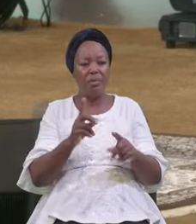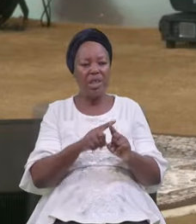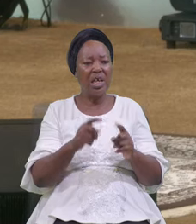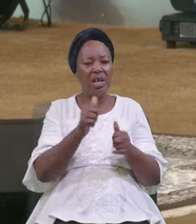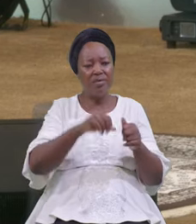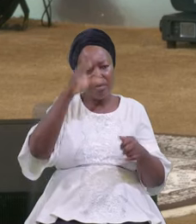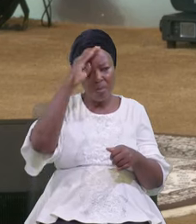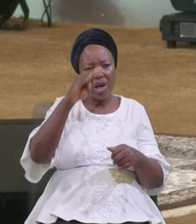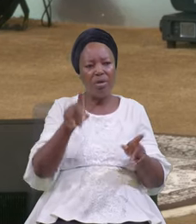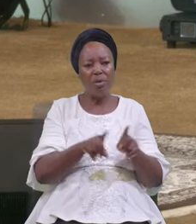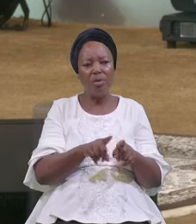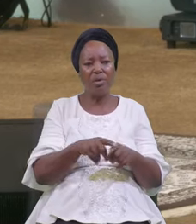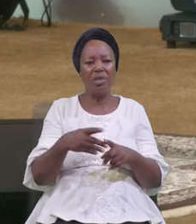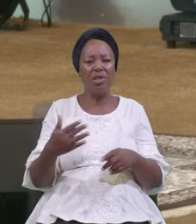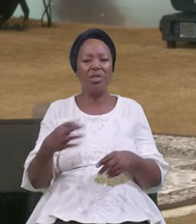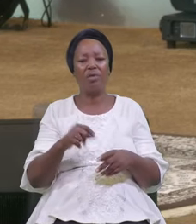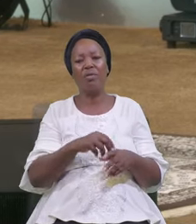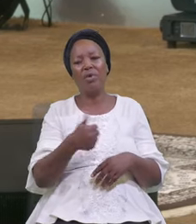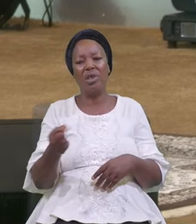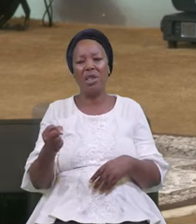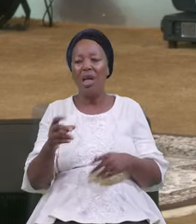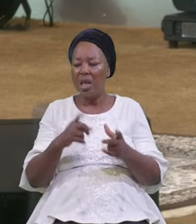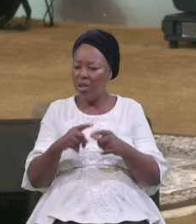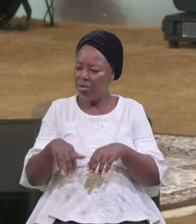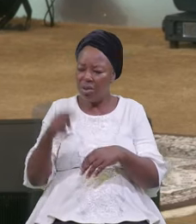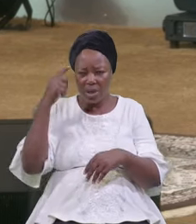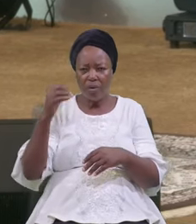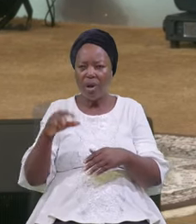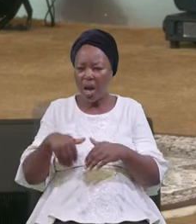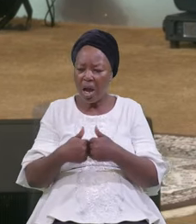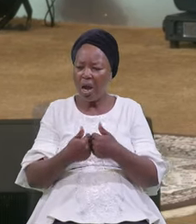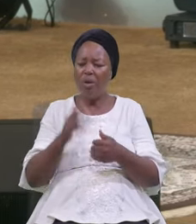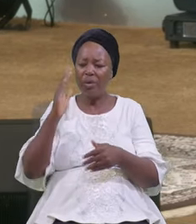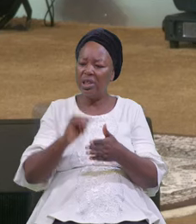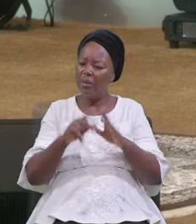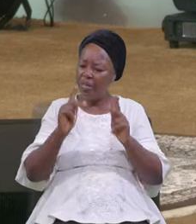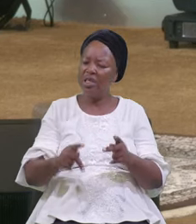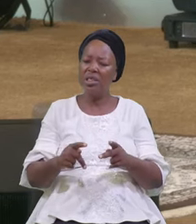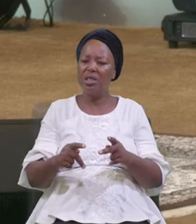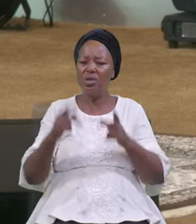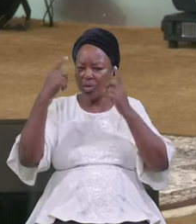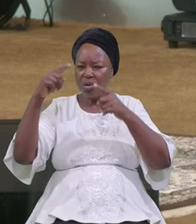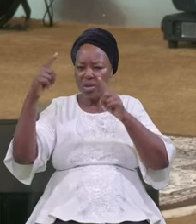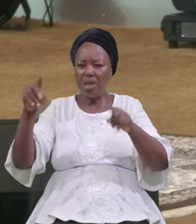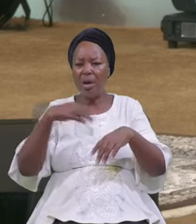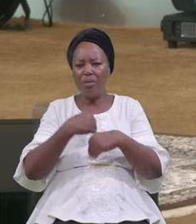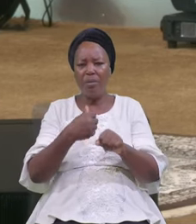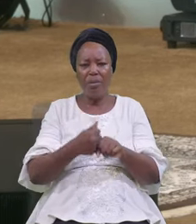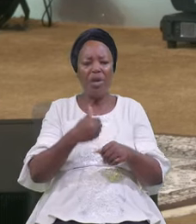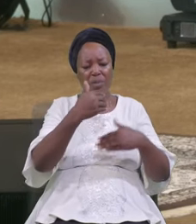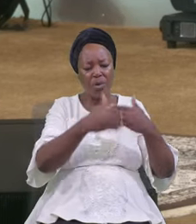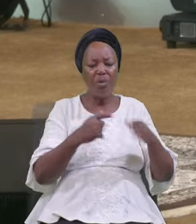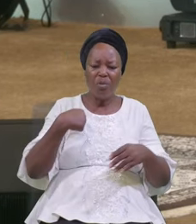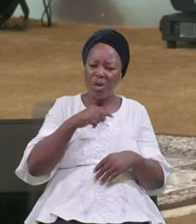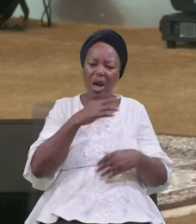of others. How the other person will succeed, how the other person will make progress. We're